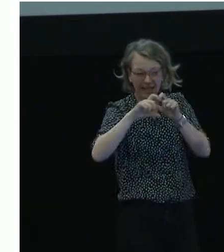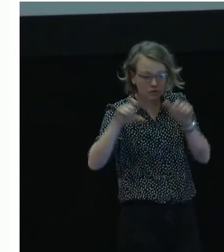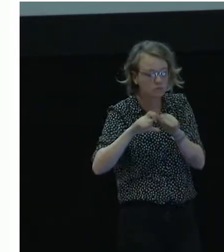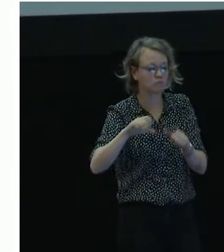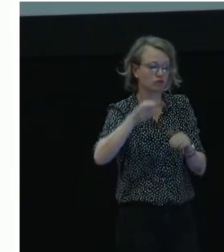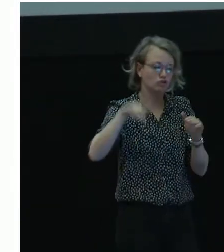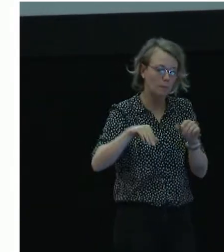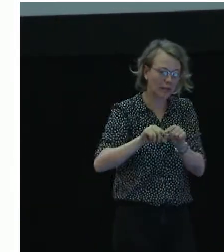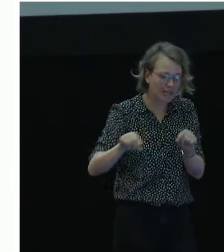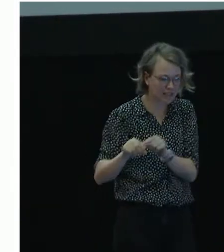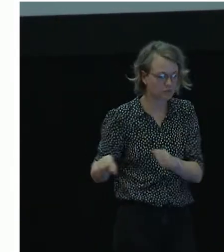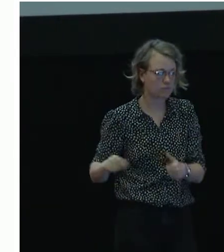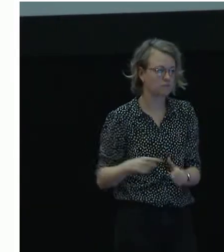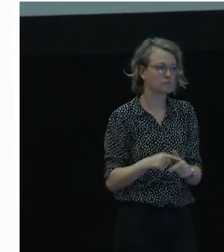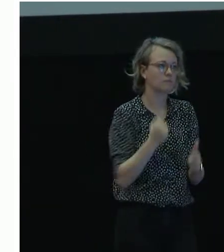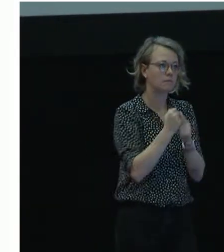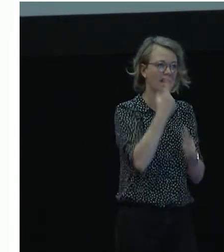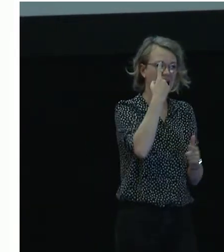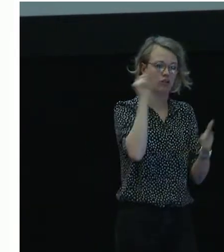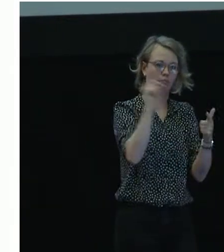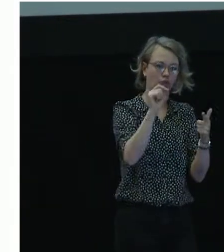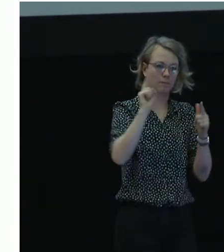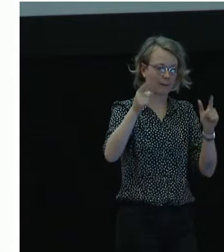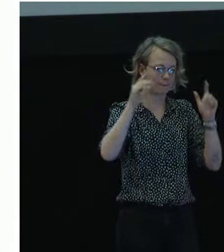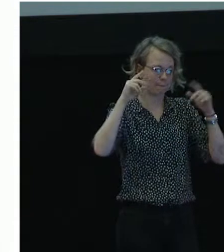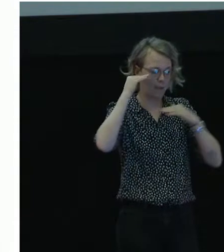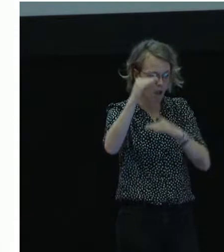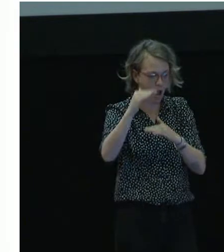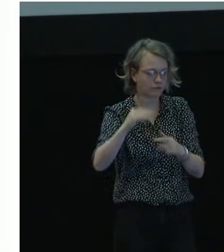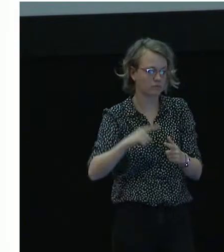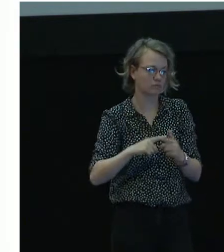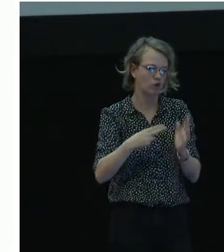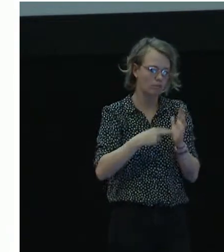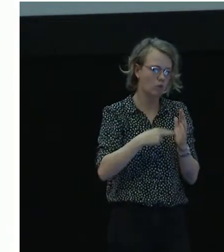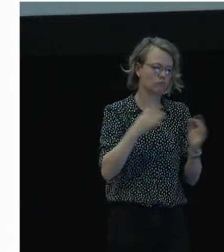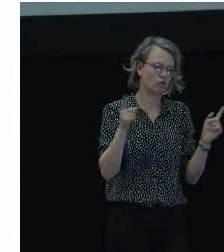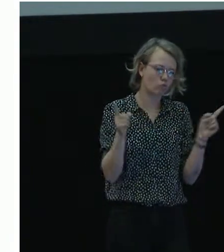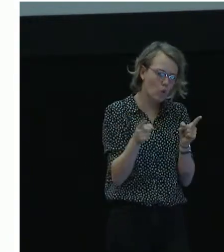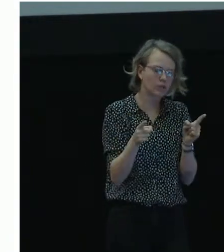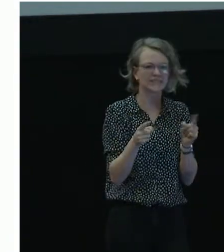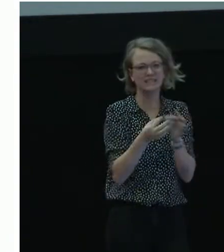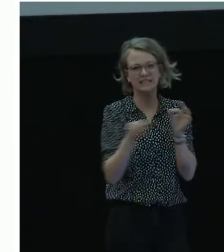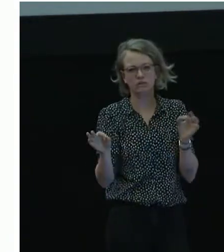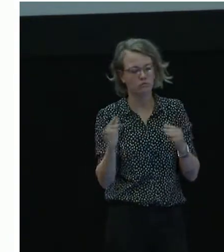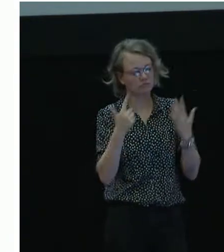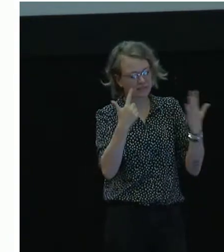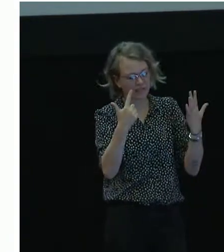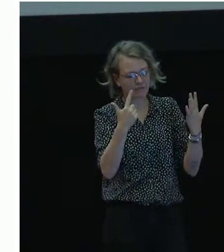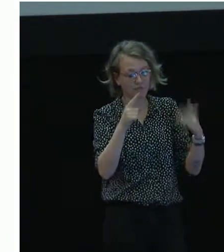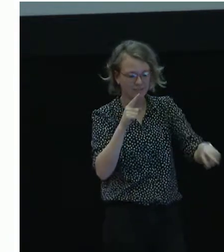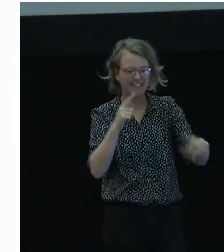Firstly, use headings and subheadings. Make 1 point per paragraph. Use